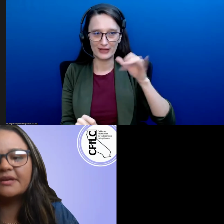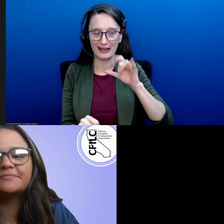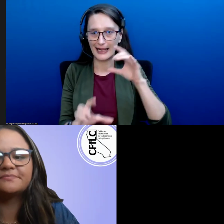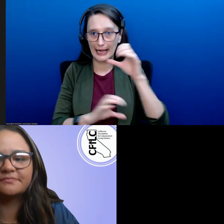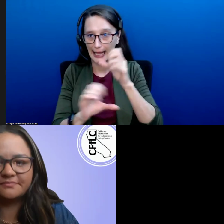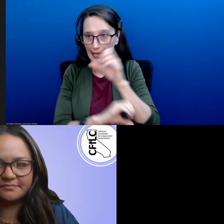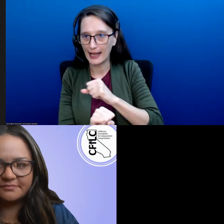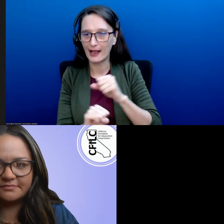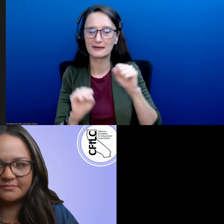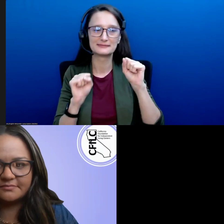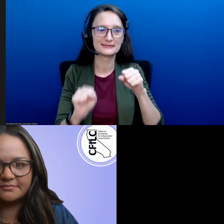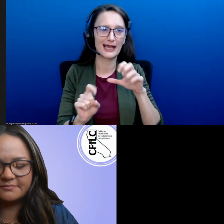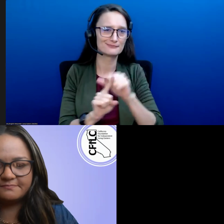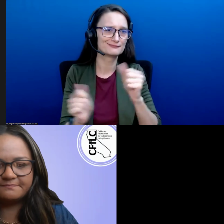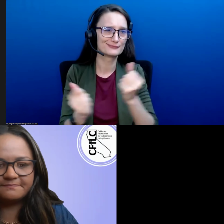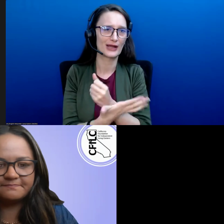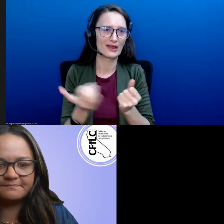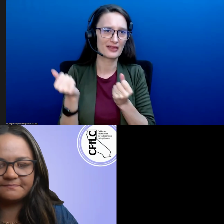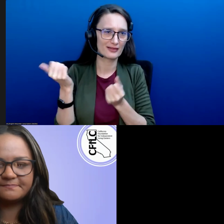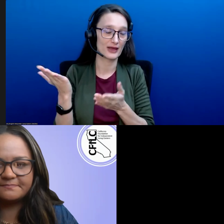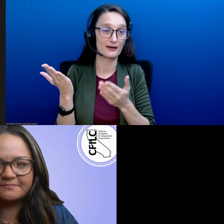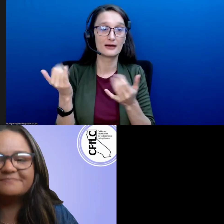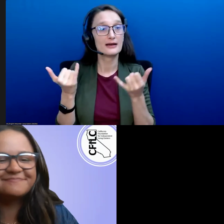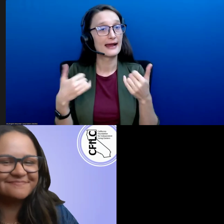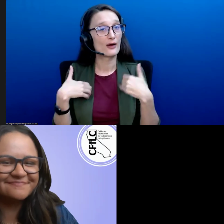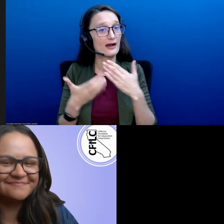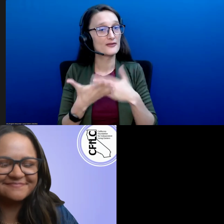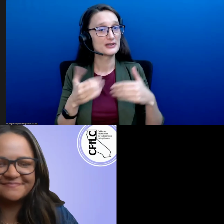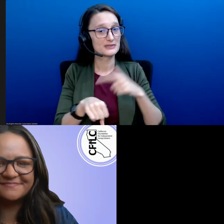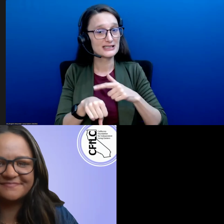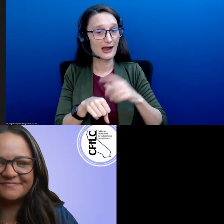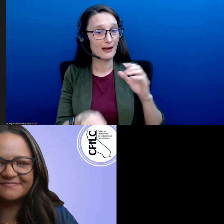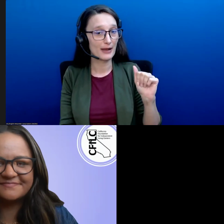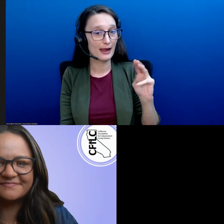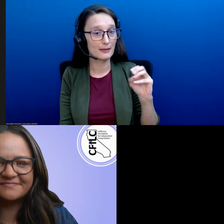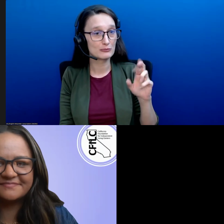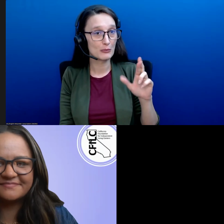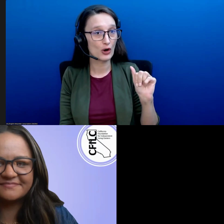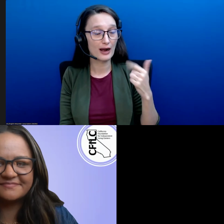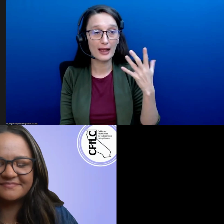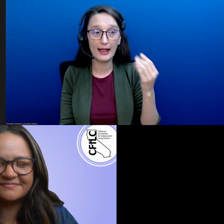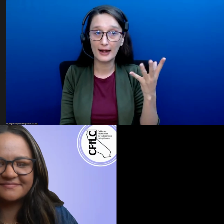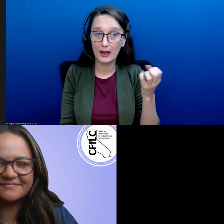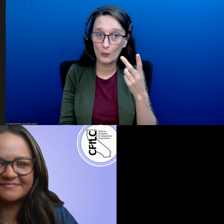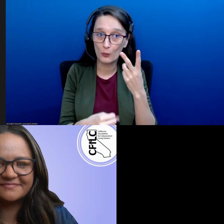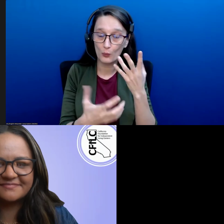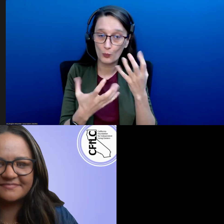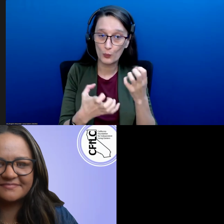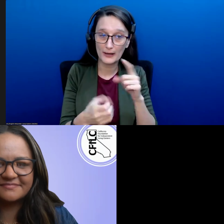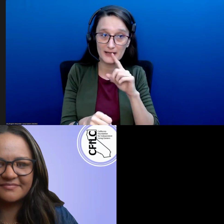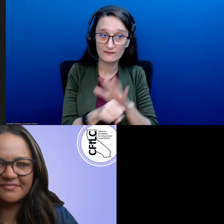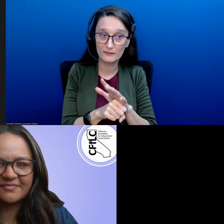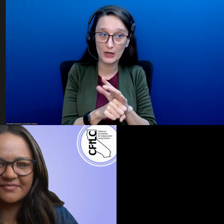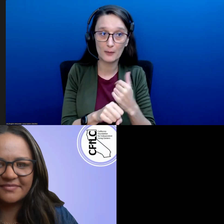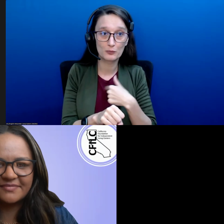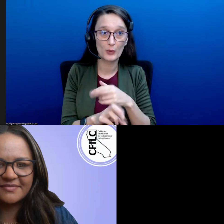a little bit of time, Amora, and I just wanted to confirm that we're good to go for whatever you're